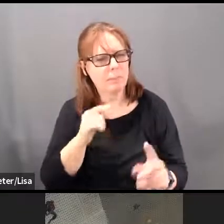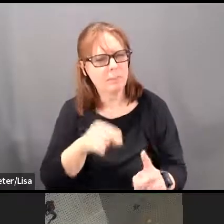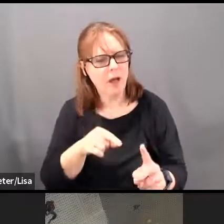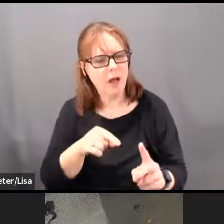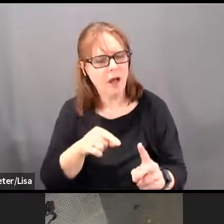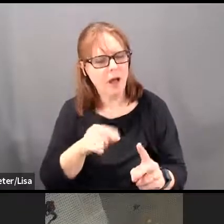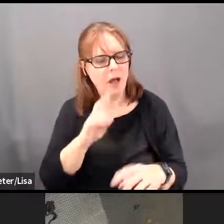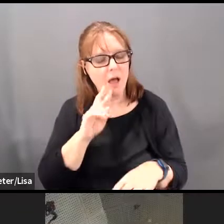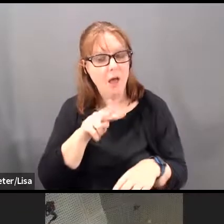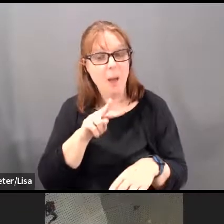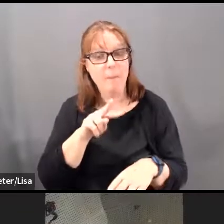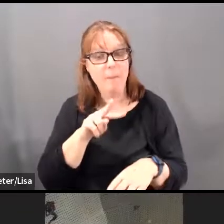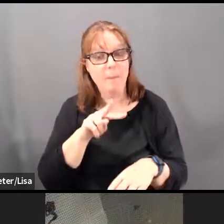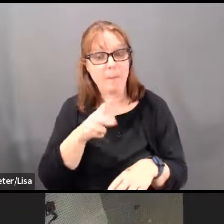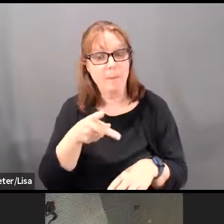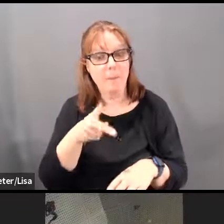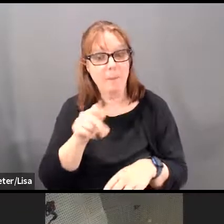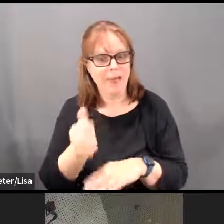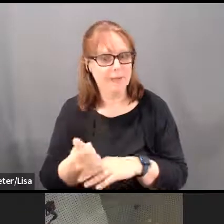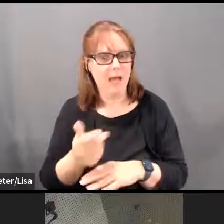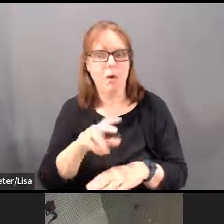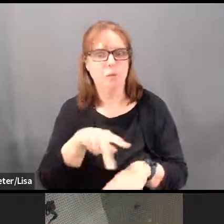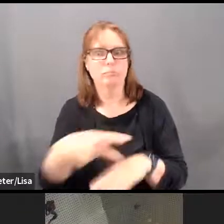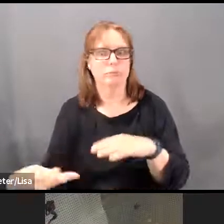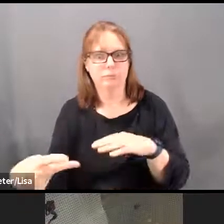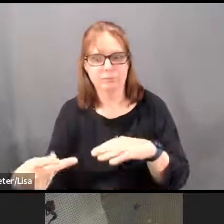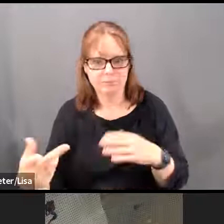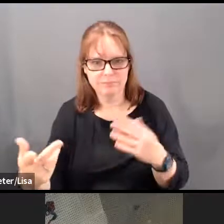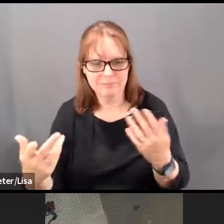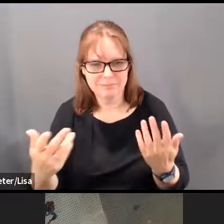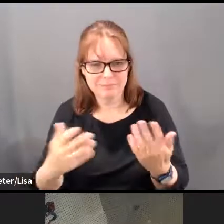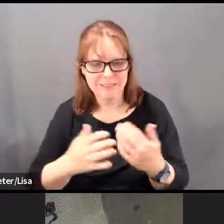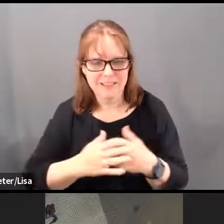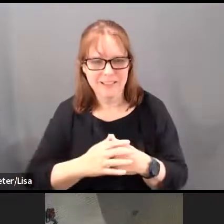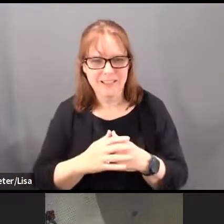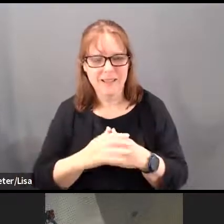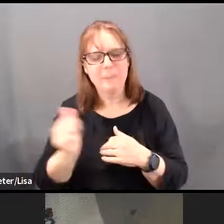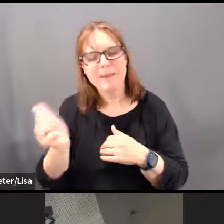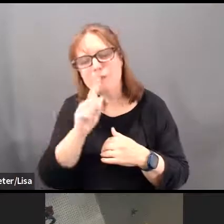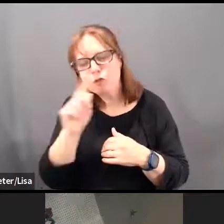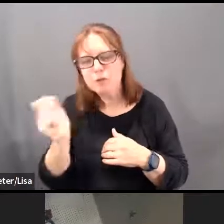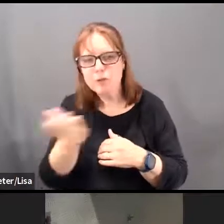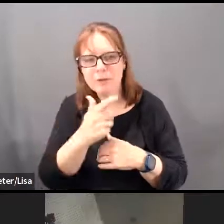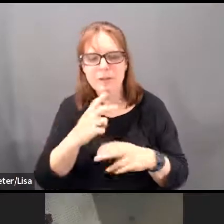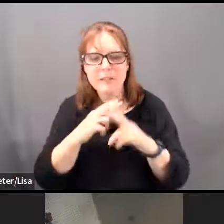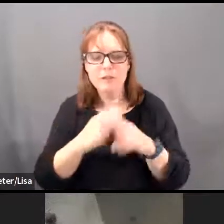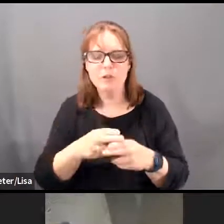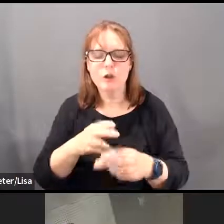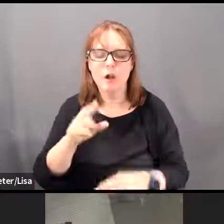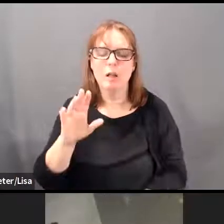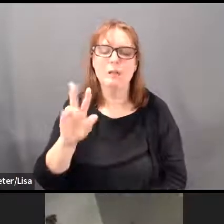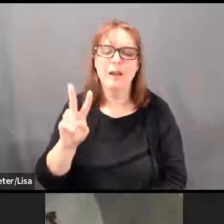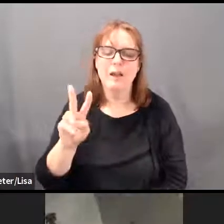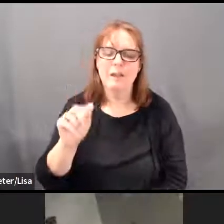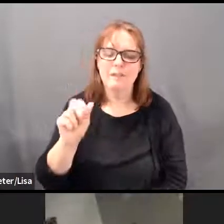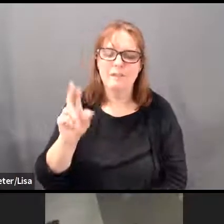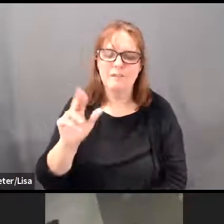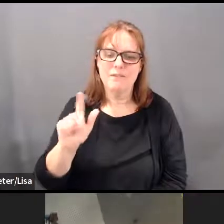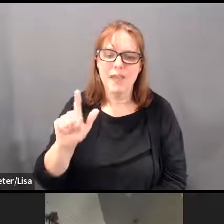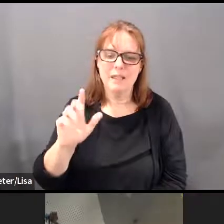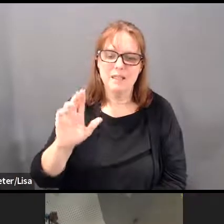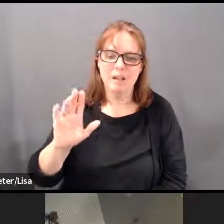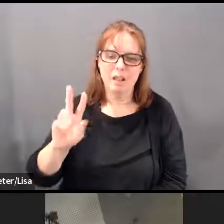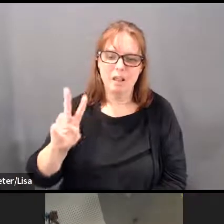out, and I think that's just something that happens with all teenagers when it comes to vaccine, have what's called a vasovagal response. That's one thing about